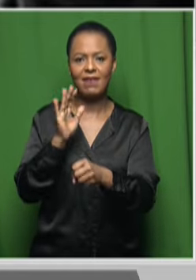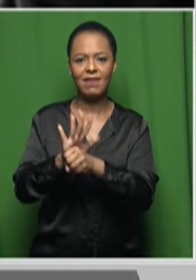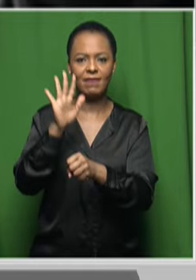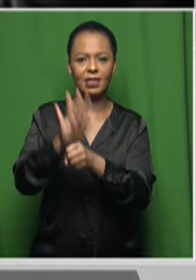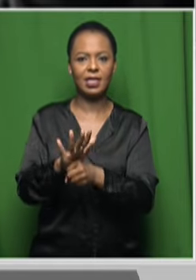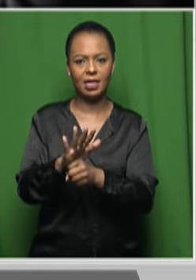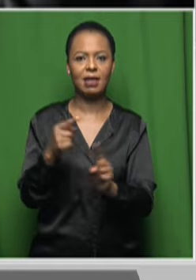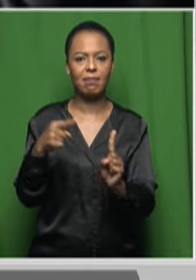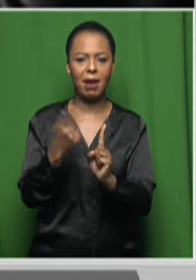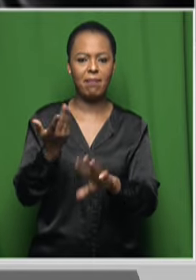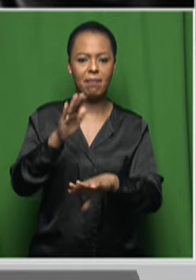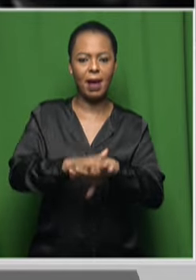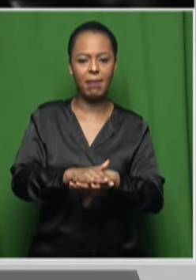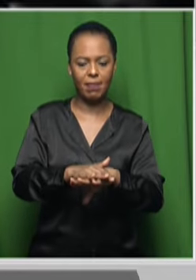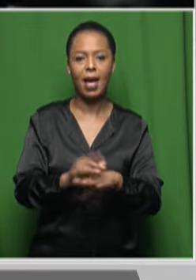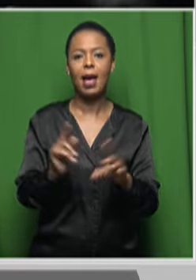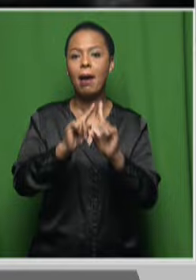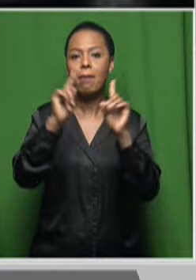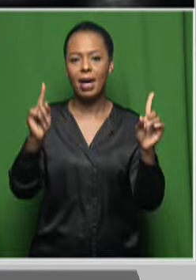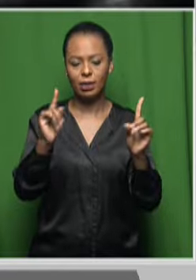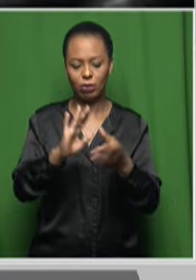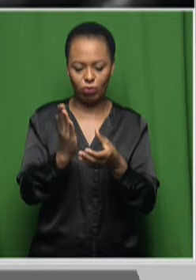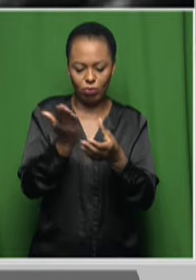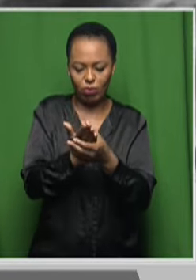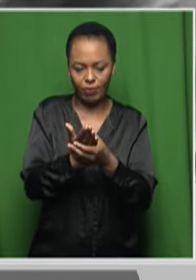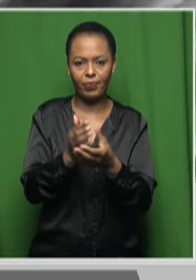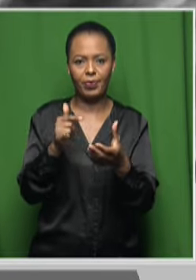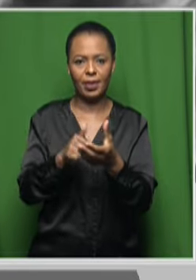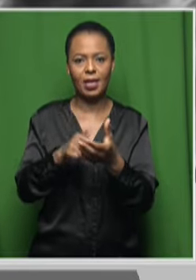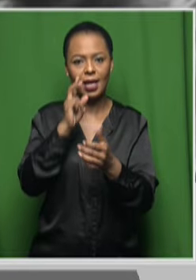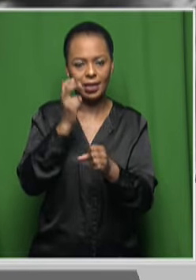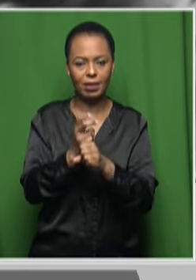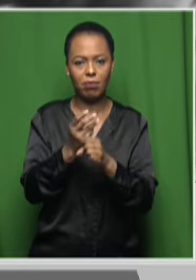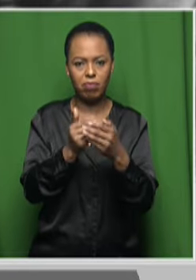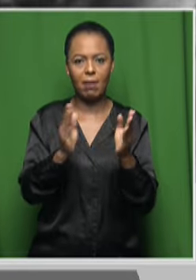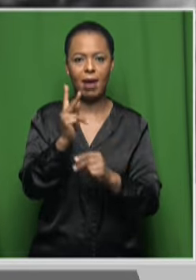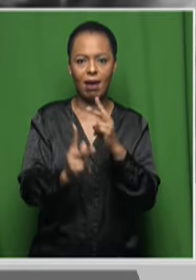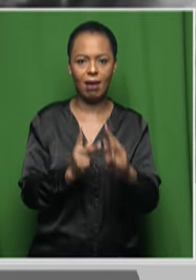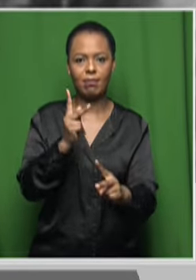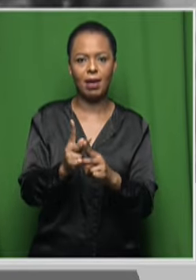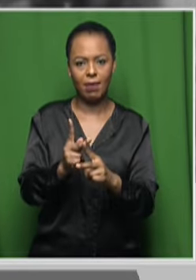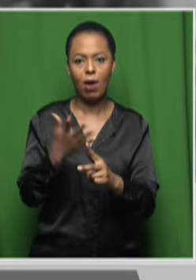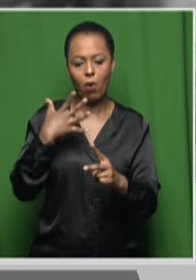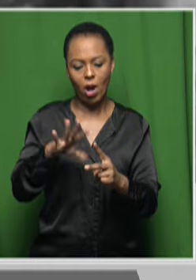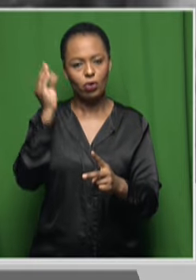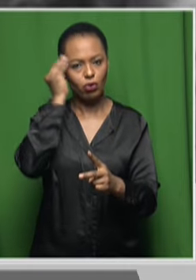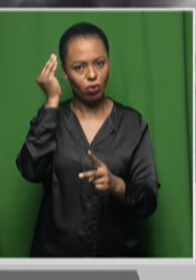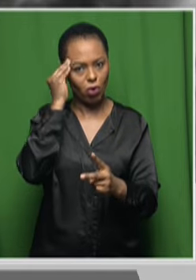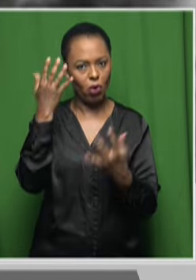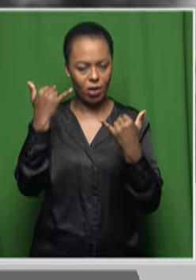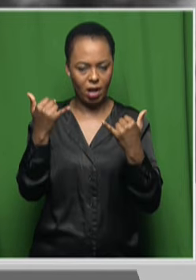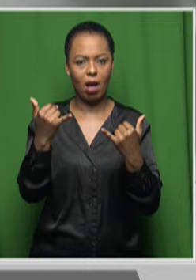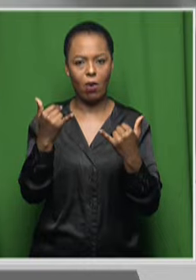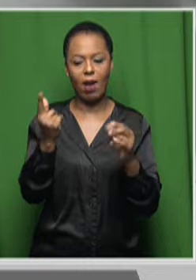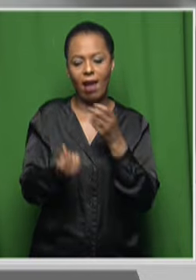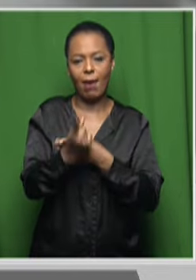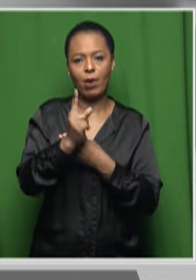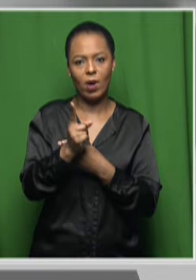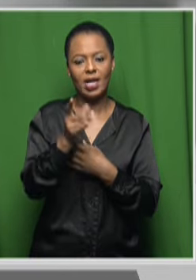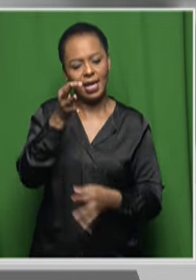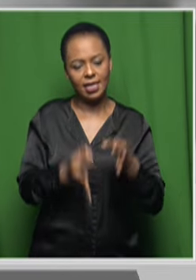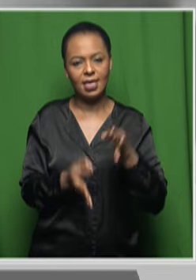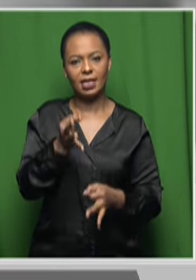no longer with us. But we want his dockets to be declassified. We want to know what happened. We want justice for